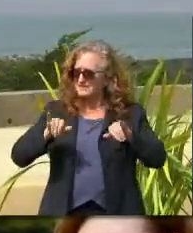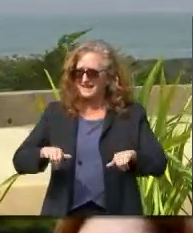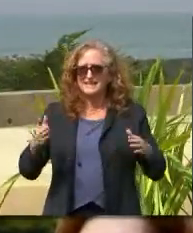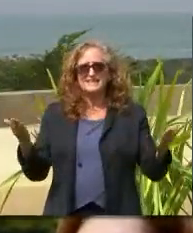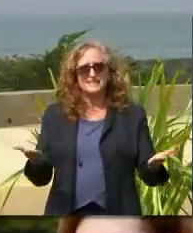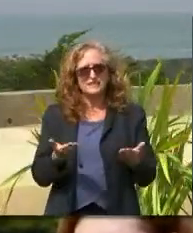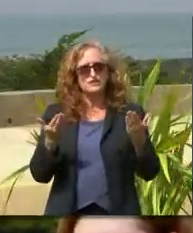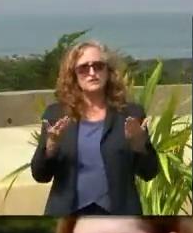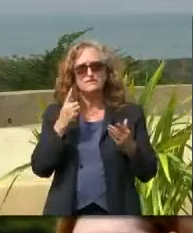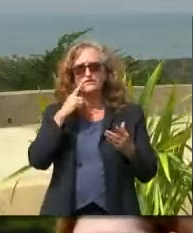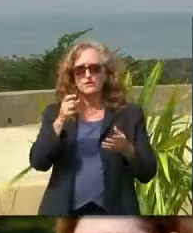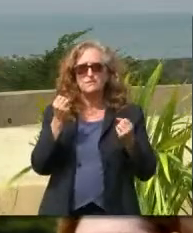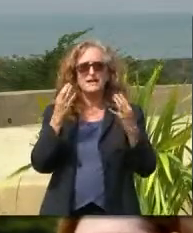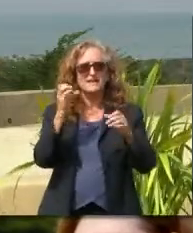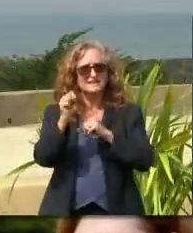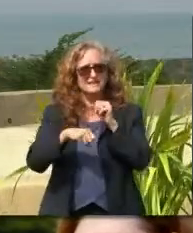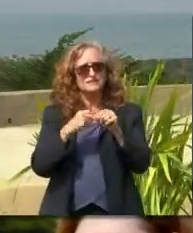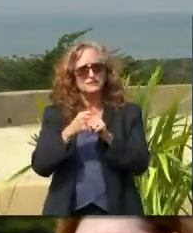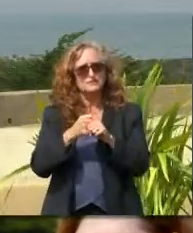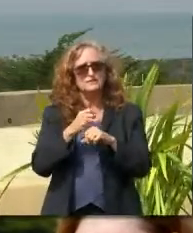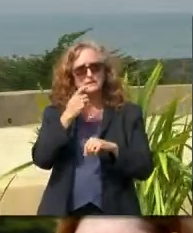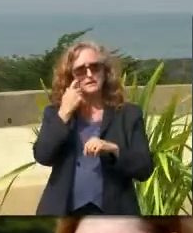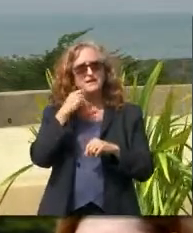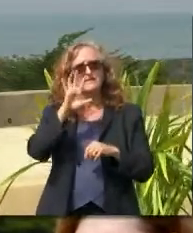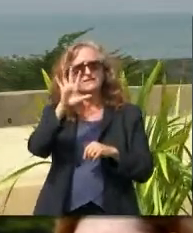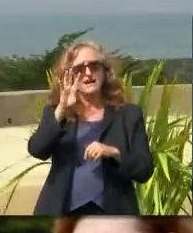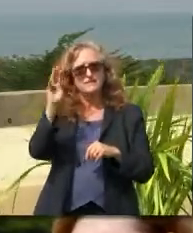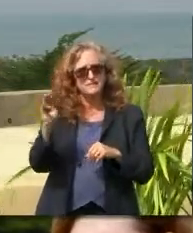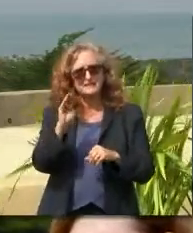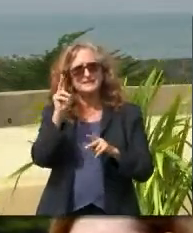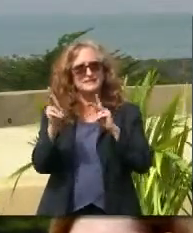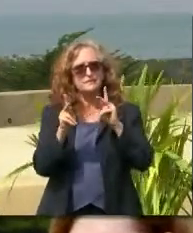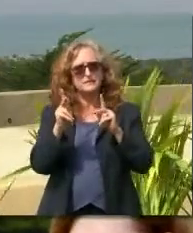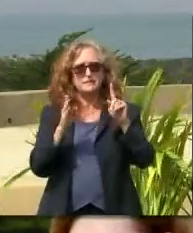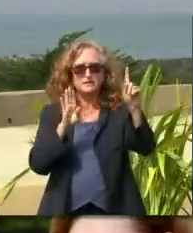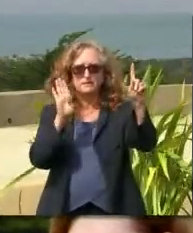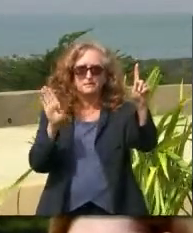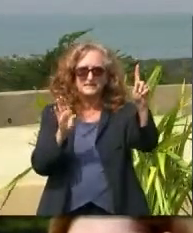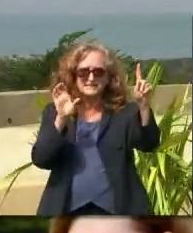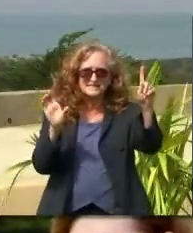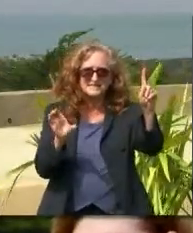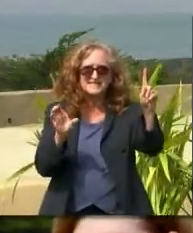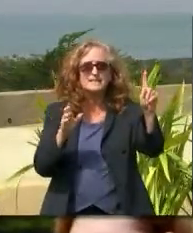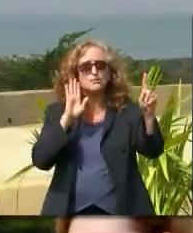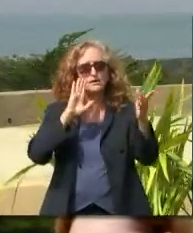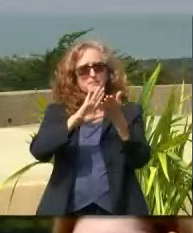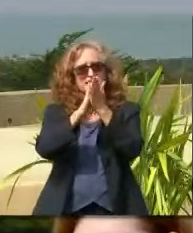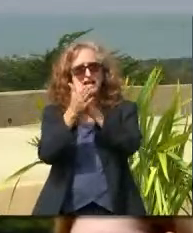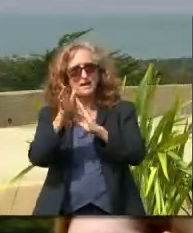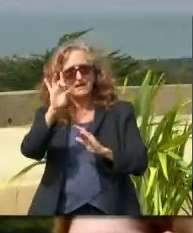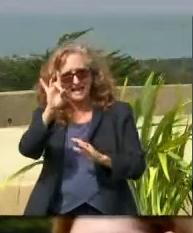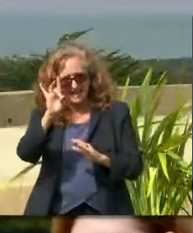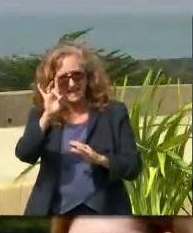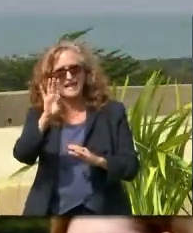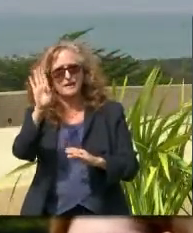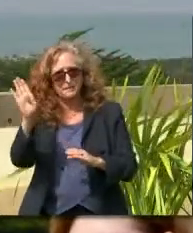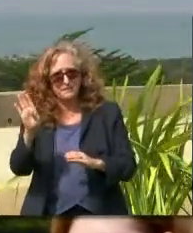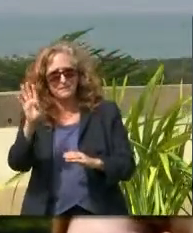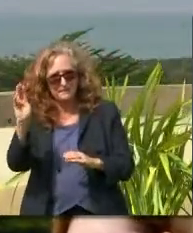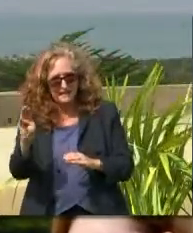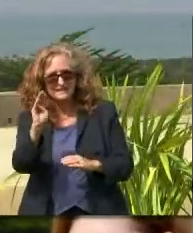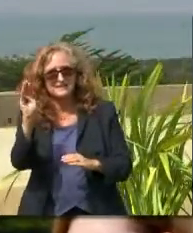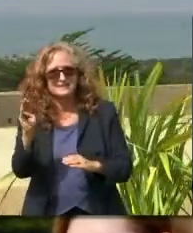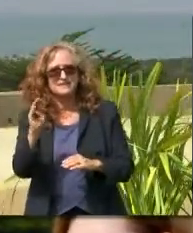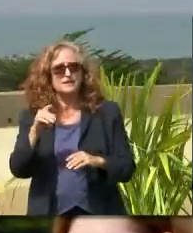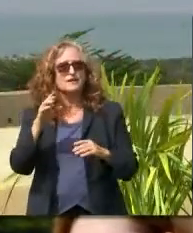world a better place. 5 million souls in British Columbia in a sea of 8 billion by the turn of the year. We cannot solve the problems